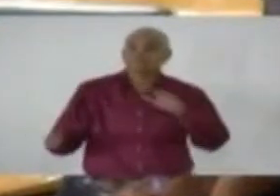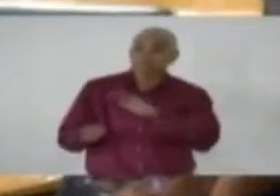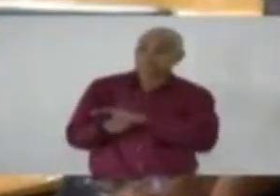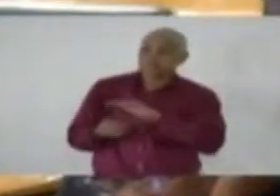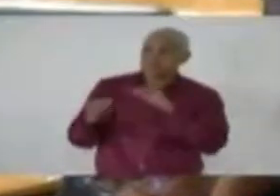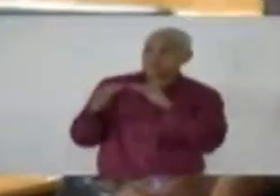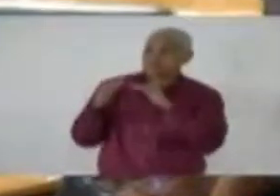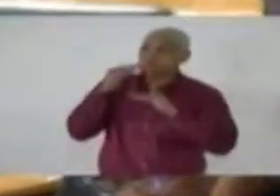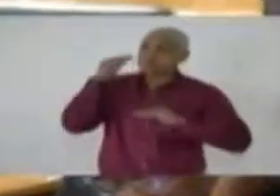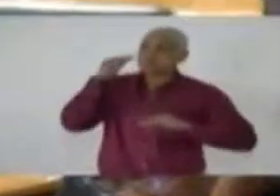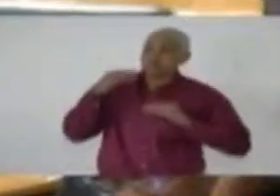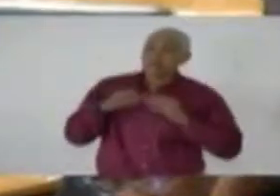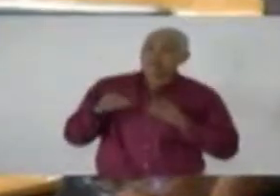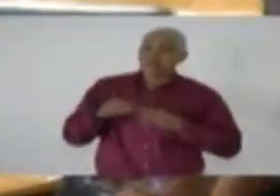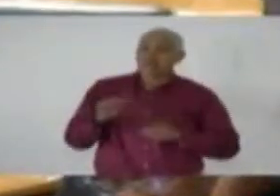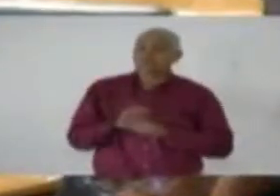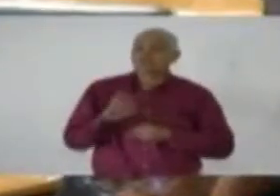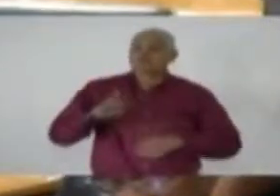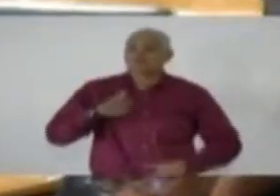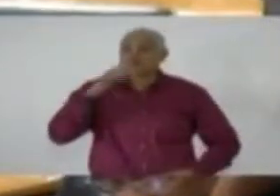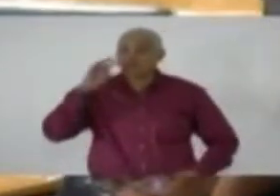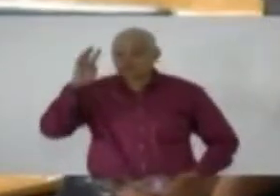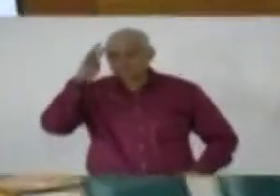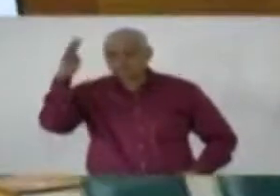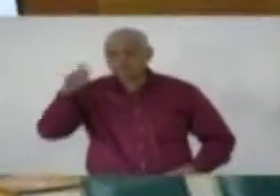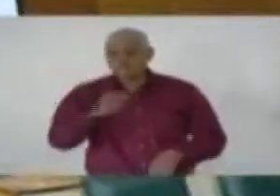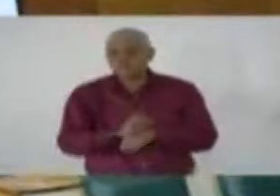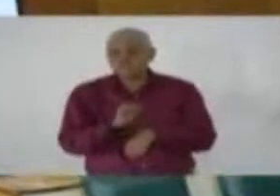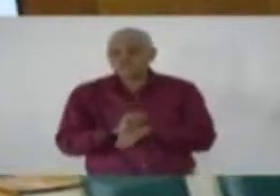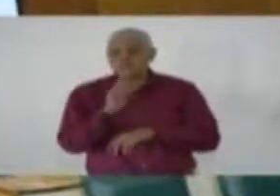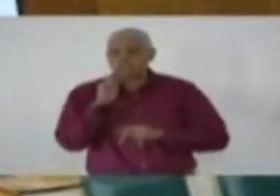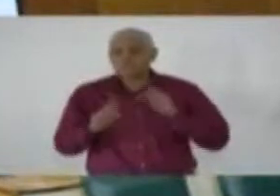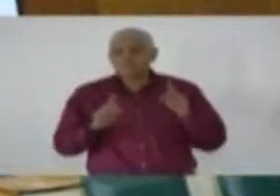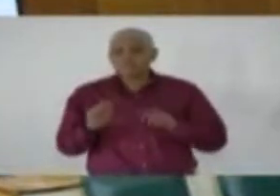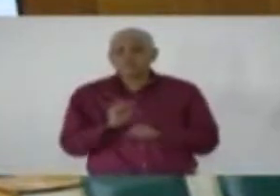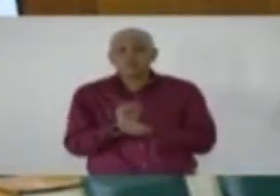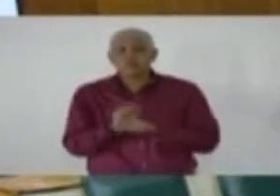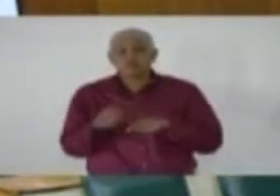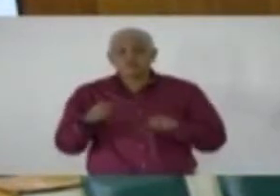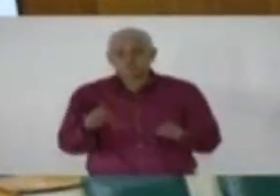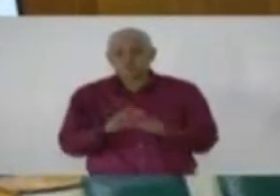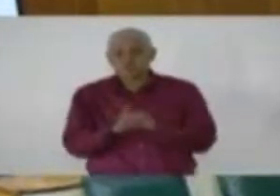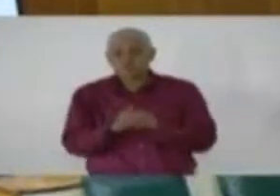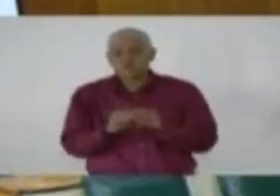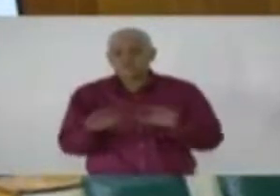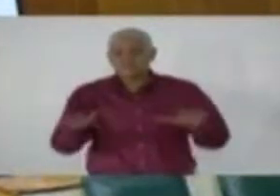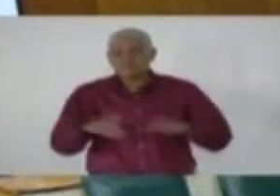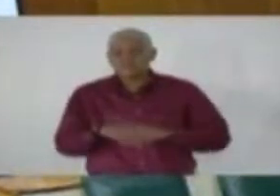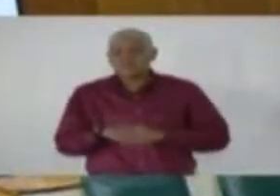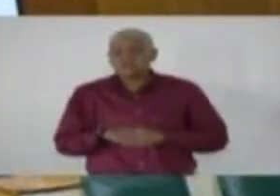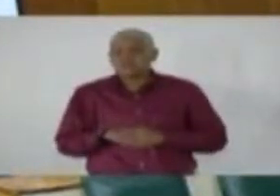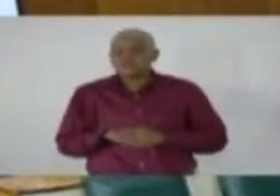their jobs. We were creating jobs for people to work in the pandemic.